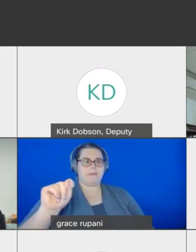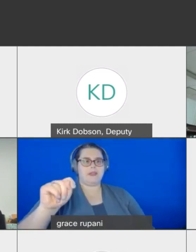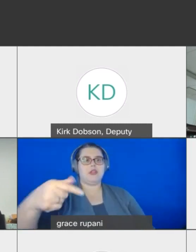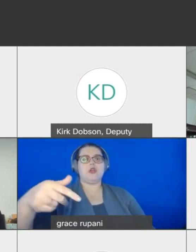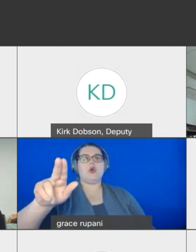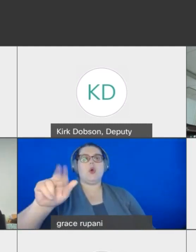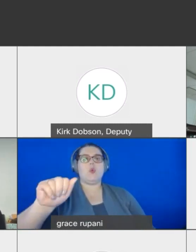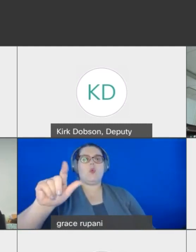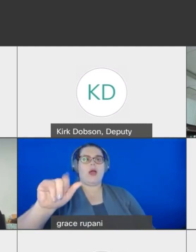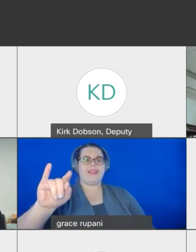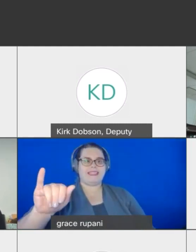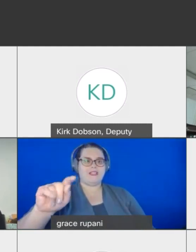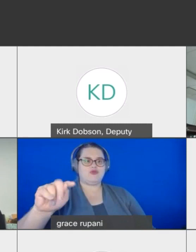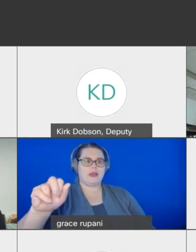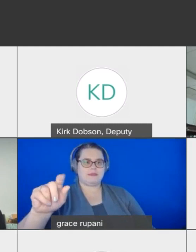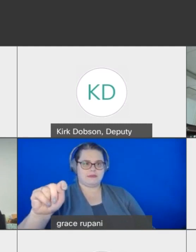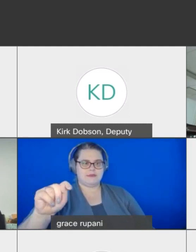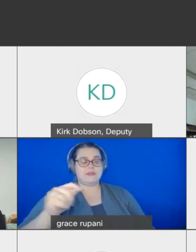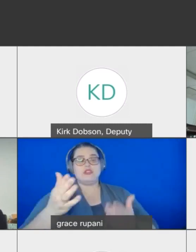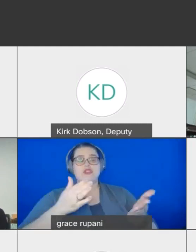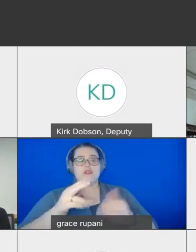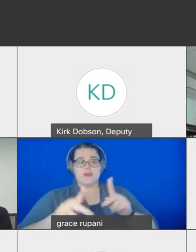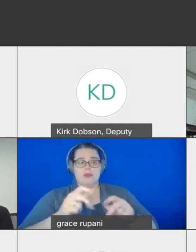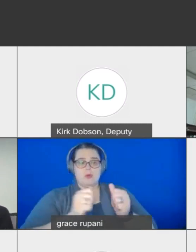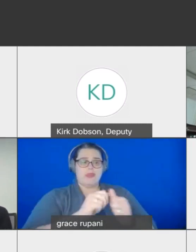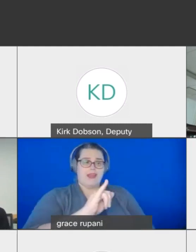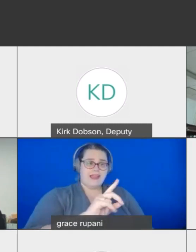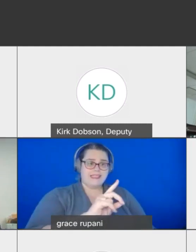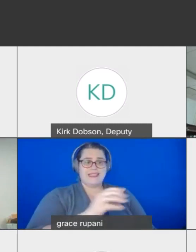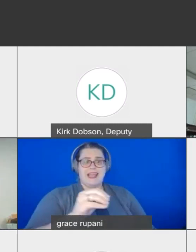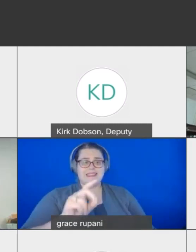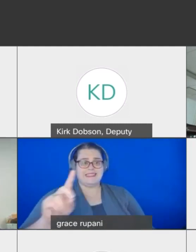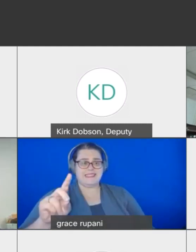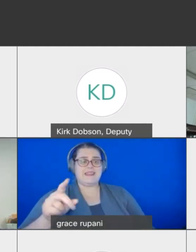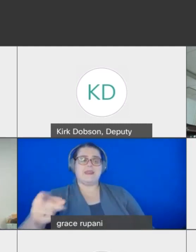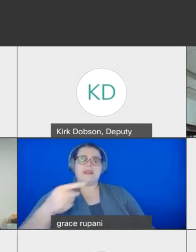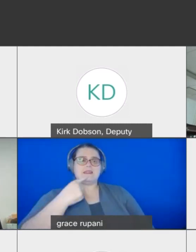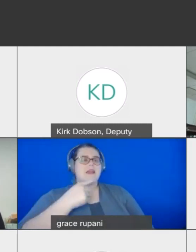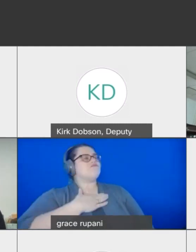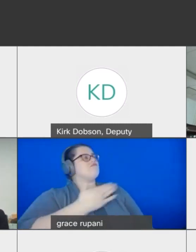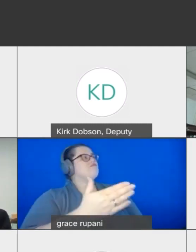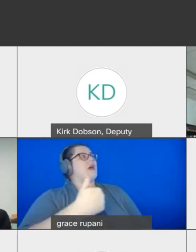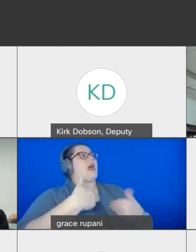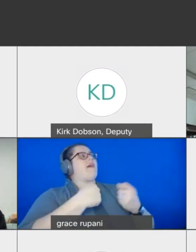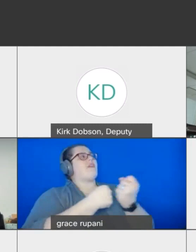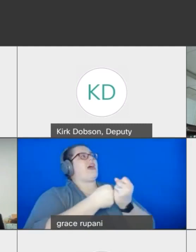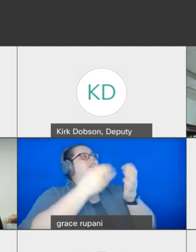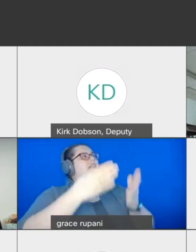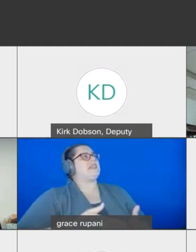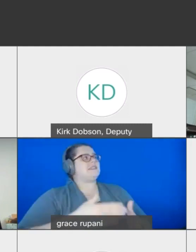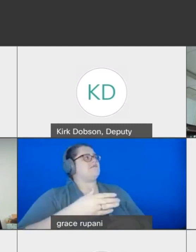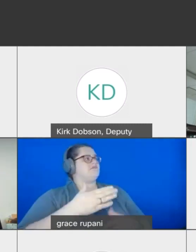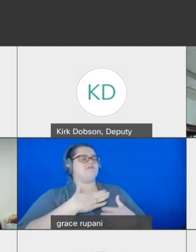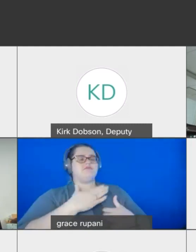Intellectual and Developmental Disabilities shared that they have advocates who are available to assist if needed.